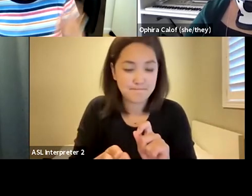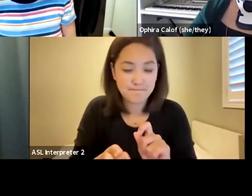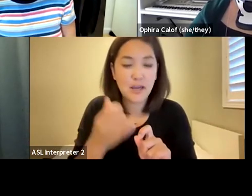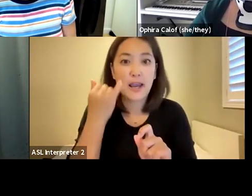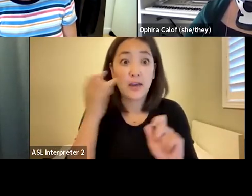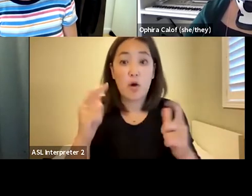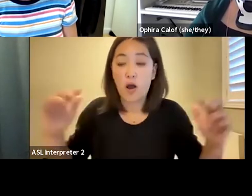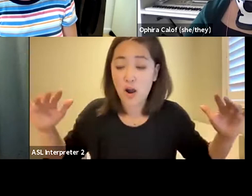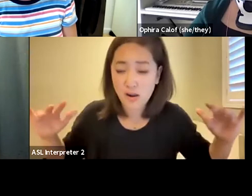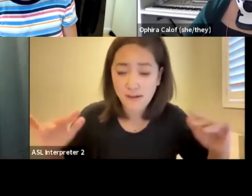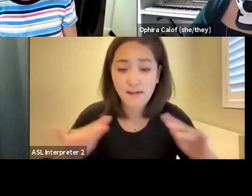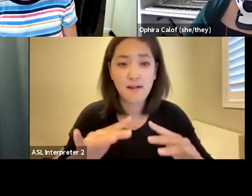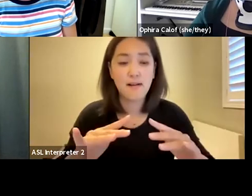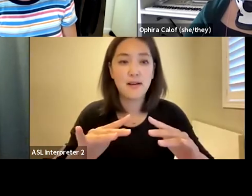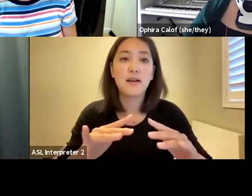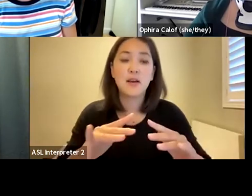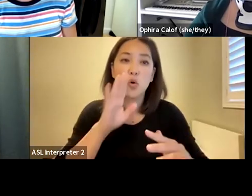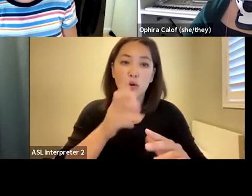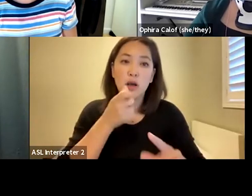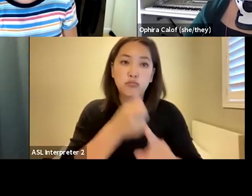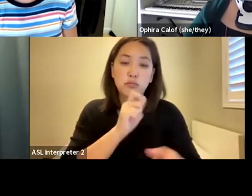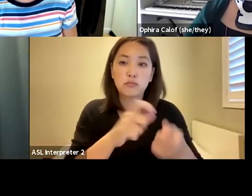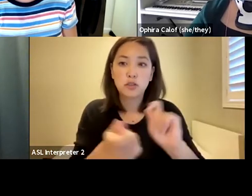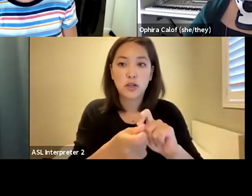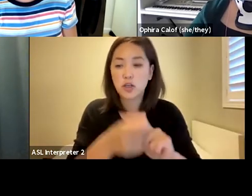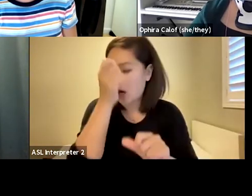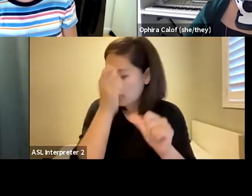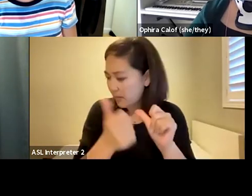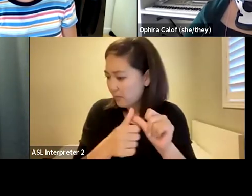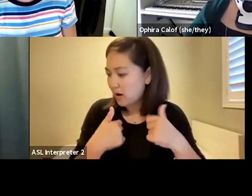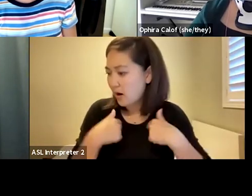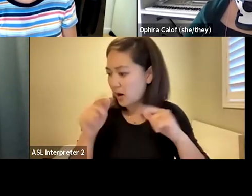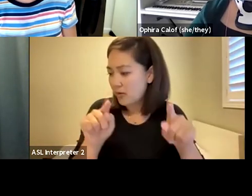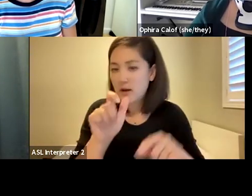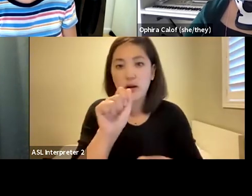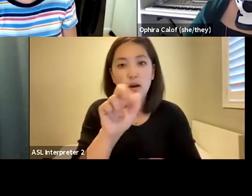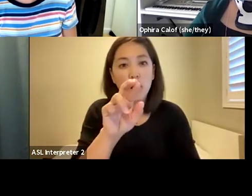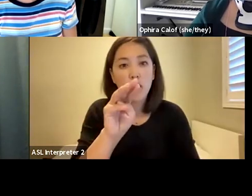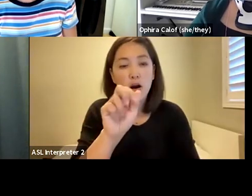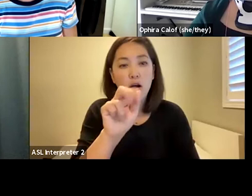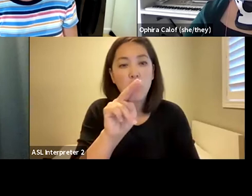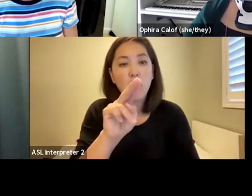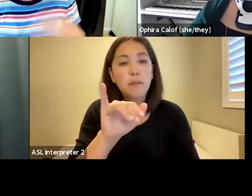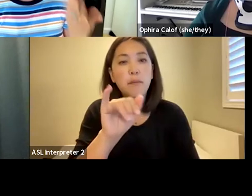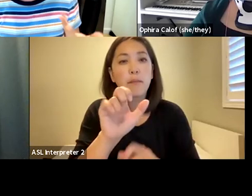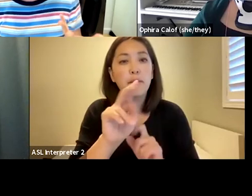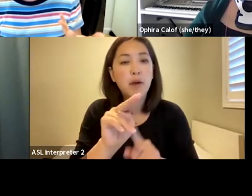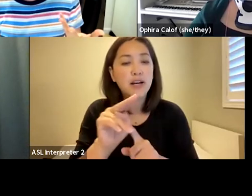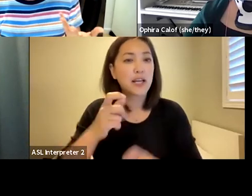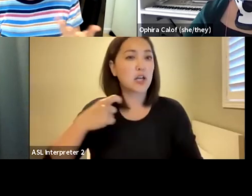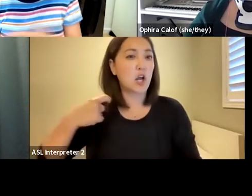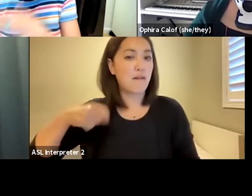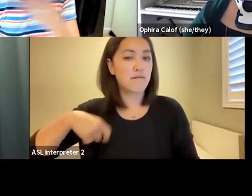example was we were at an Iranian American women's professional conference, and someone